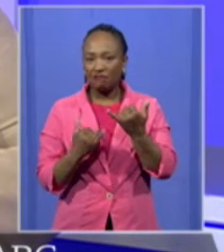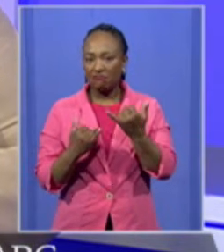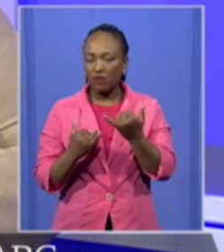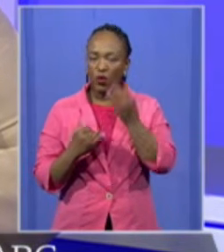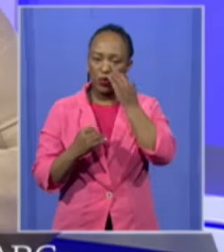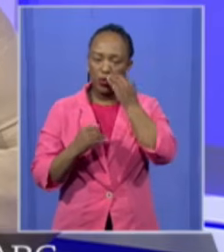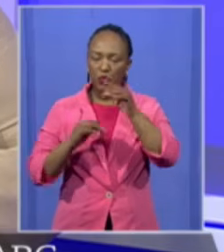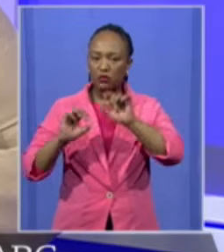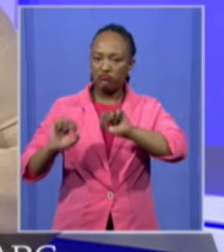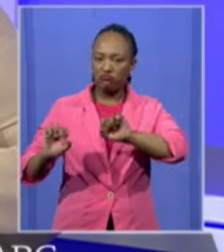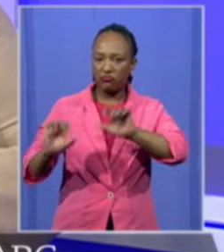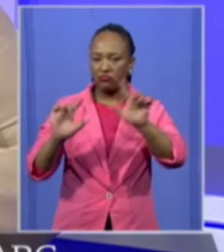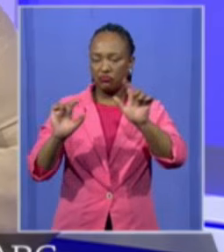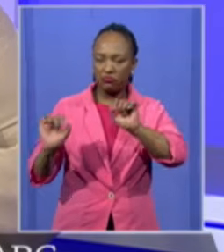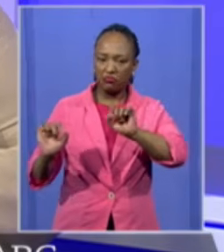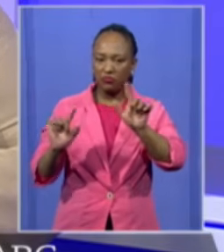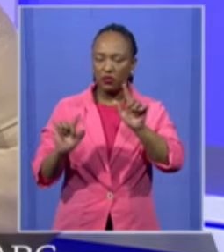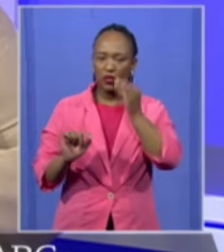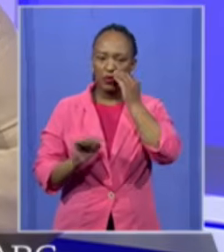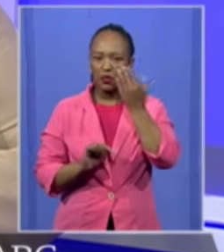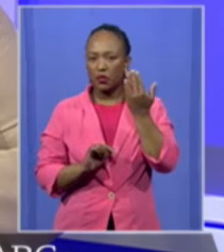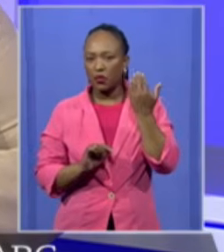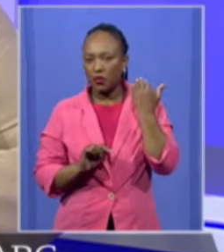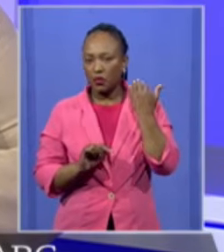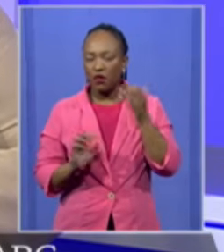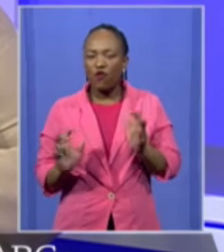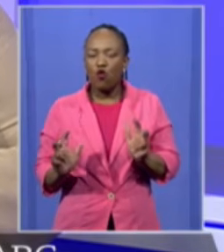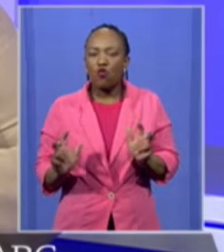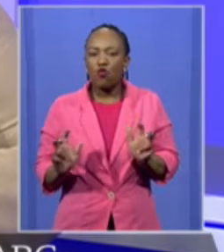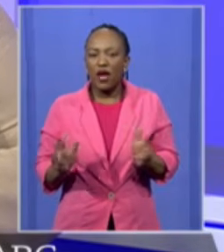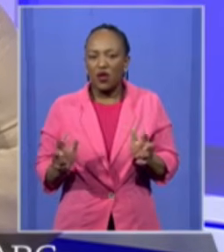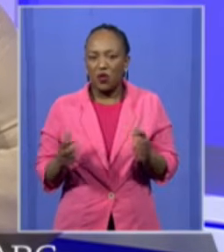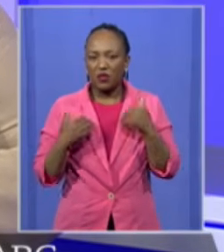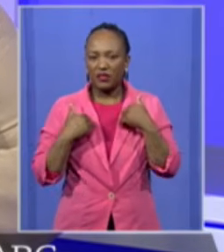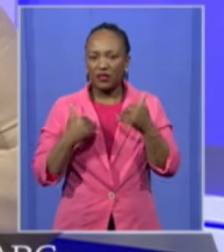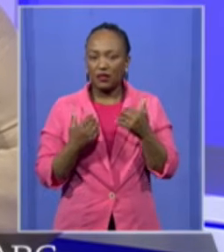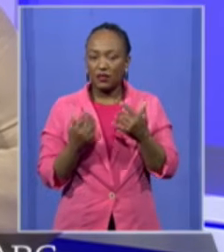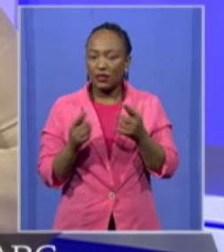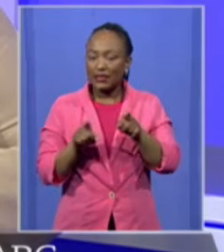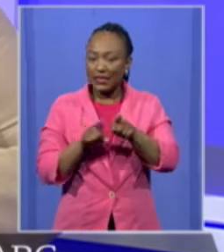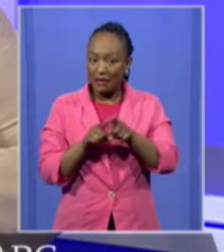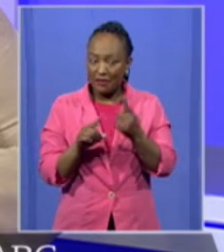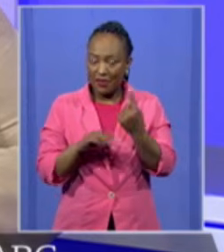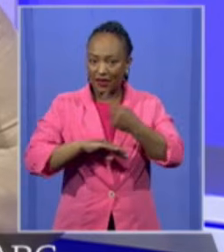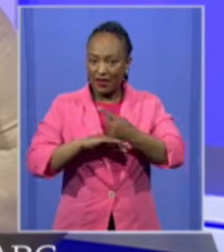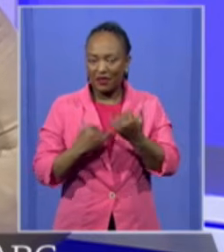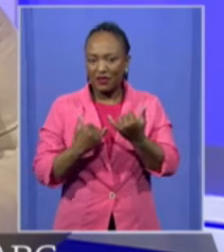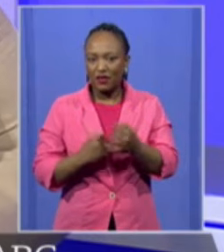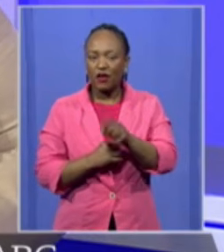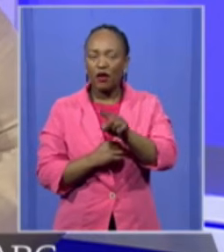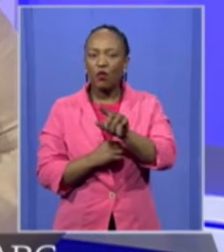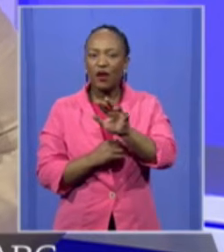wa ditaba. Ditaba di qadile ka kgaso ya radio ka lona letsatsi la kajeno selemong sa